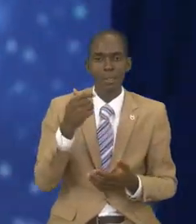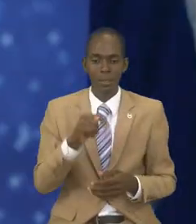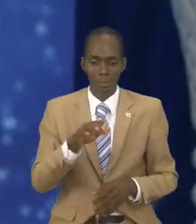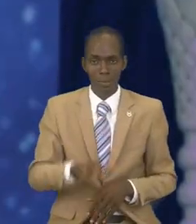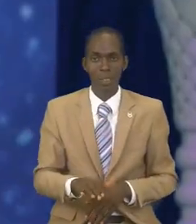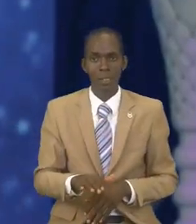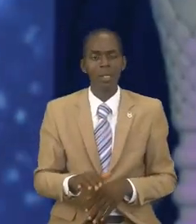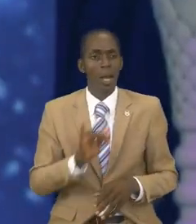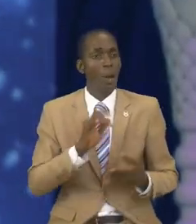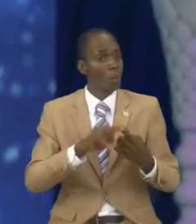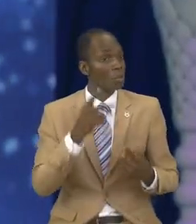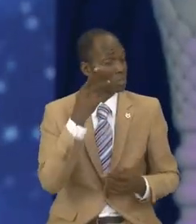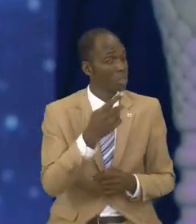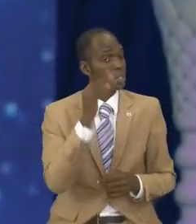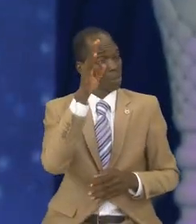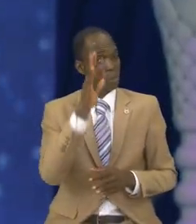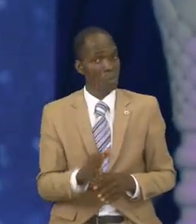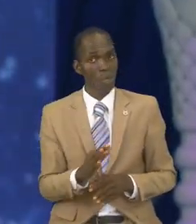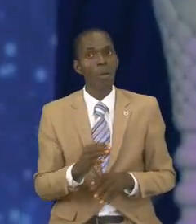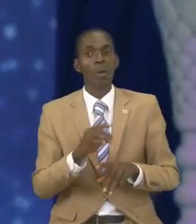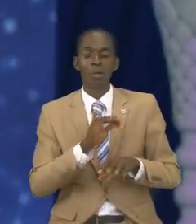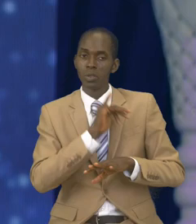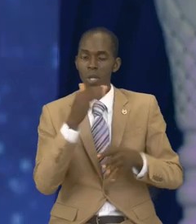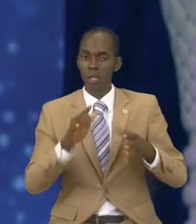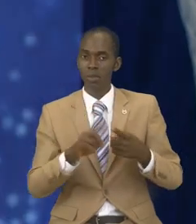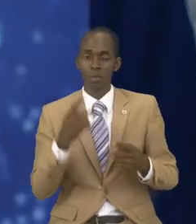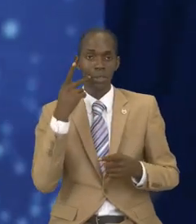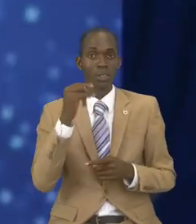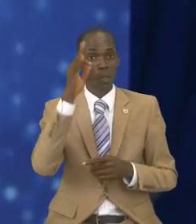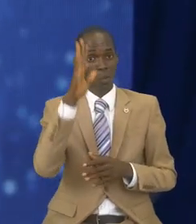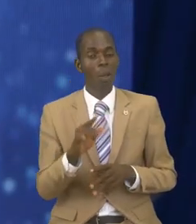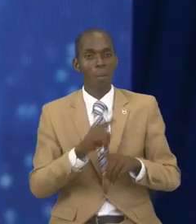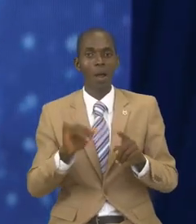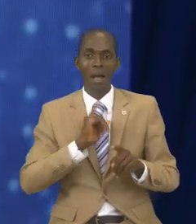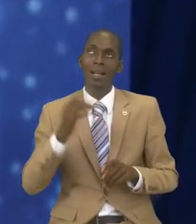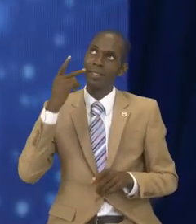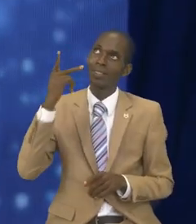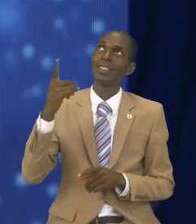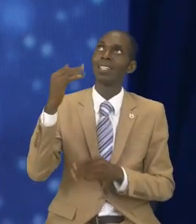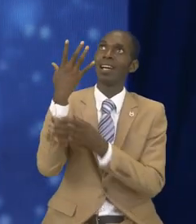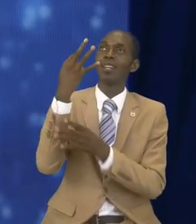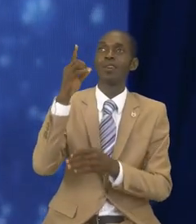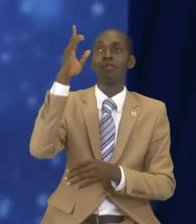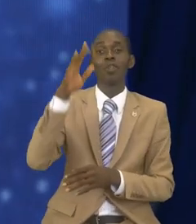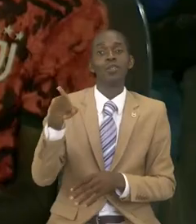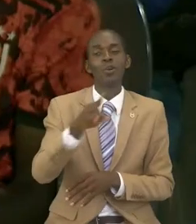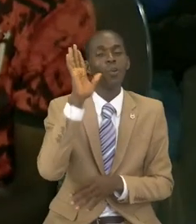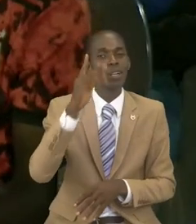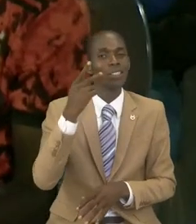see the pastor. But before I had the chance to see the pastor, I saw the hand of God. You will see the hand of